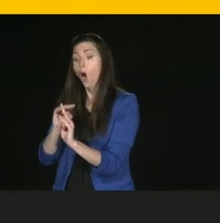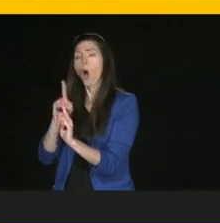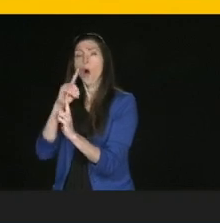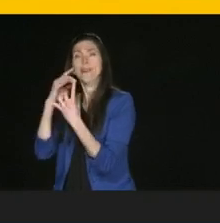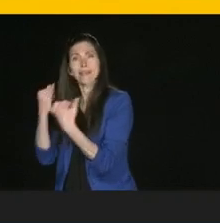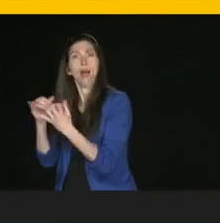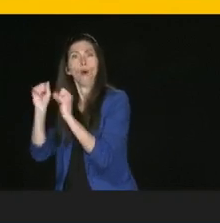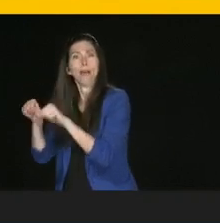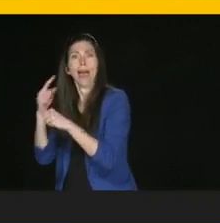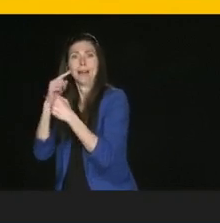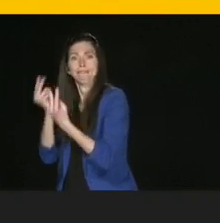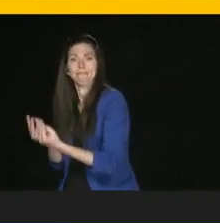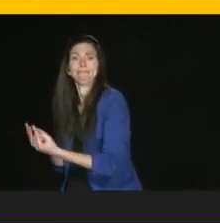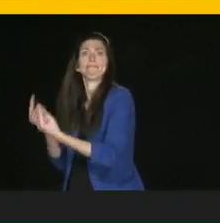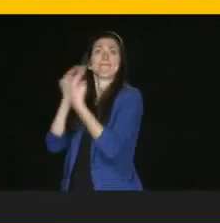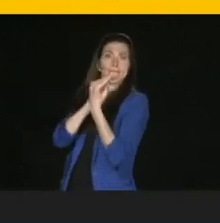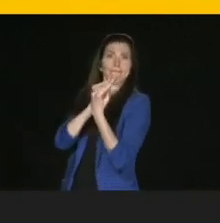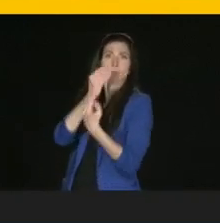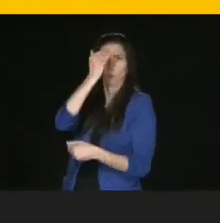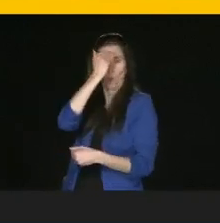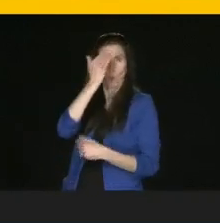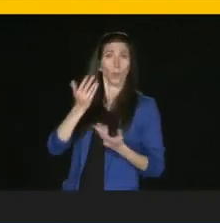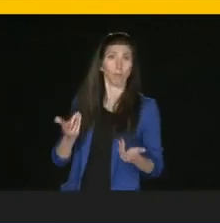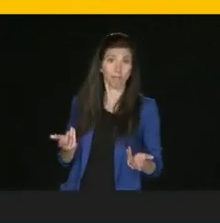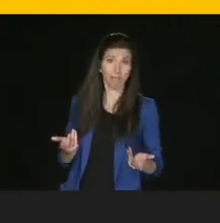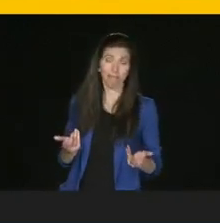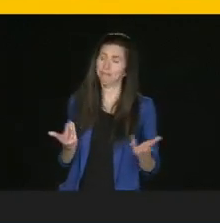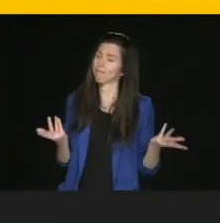curve. So it's difficult in that regard.